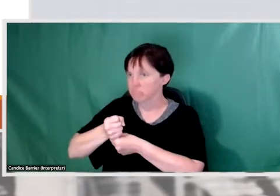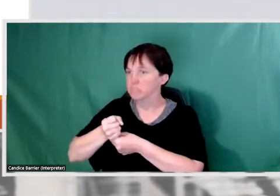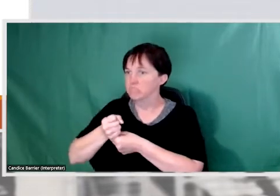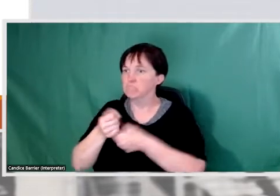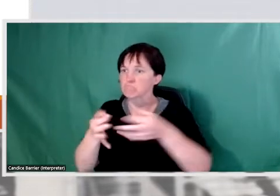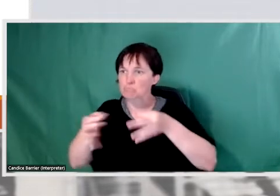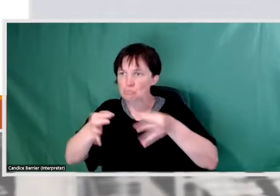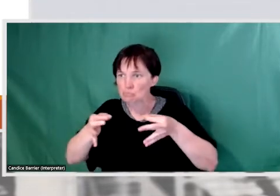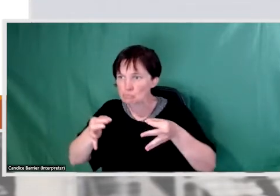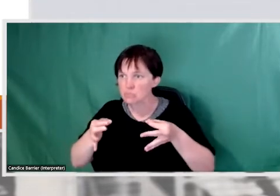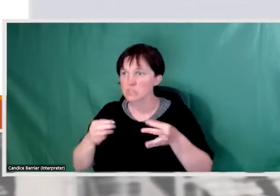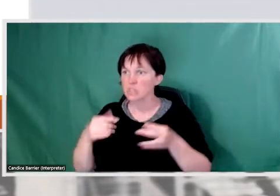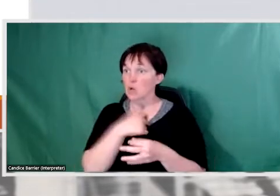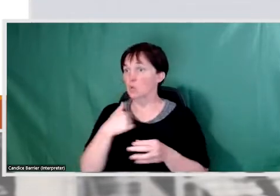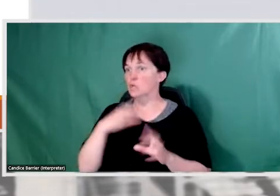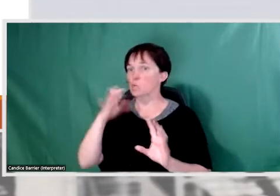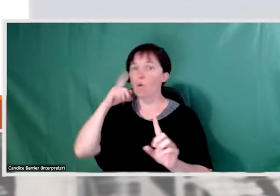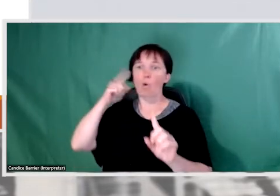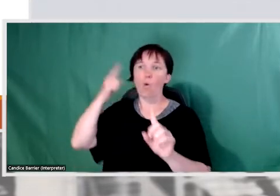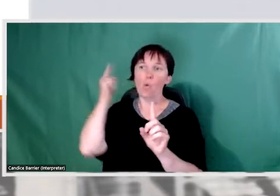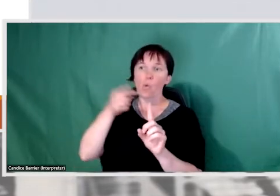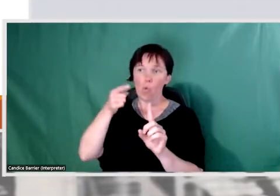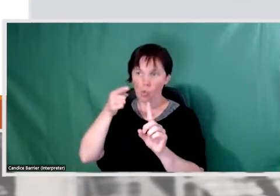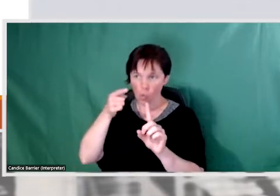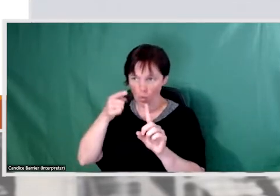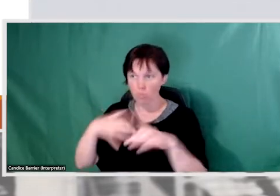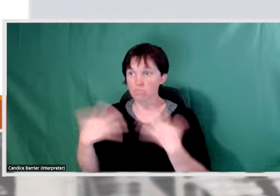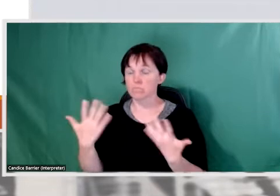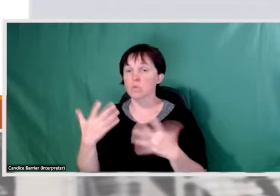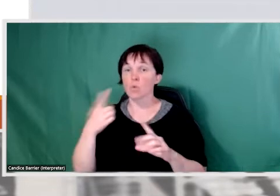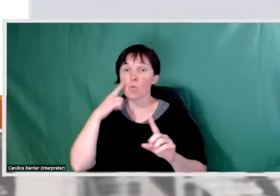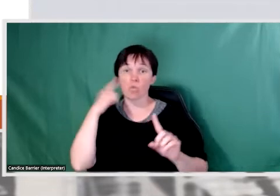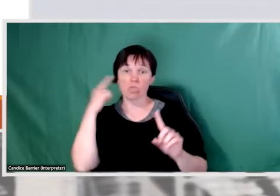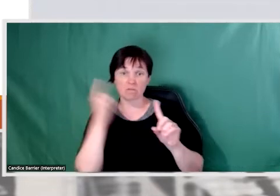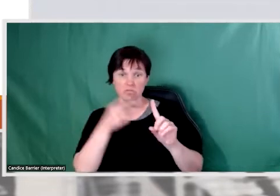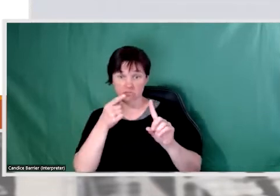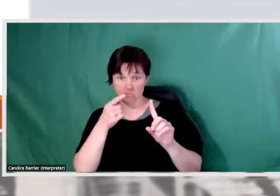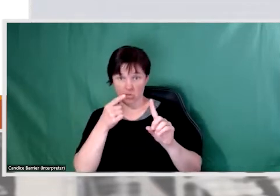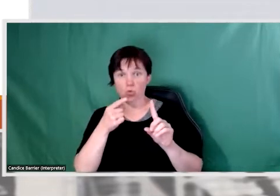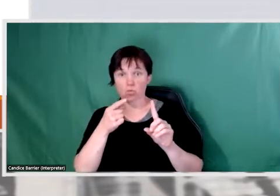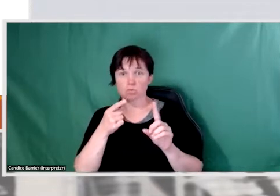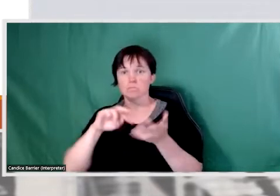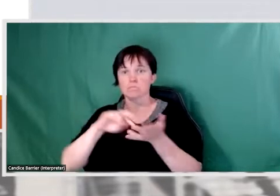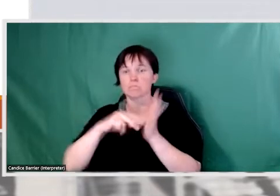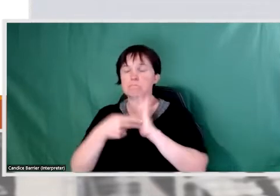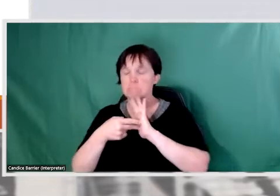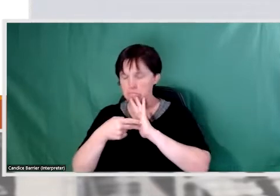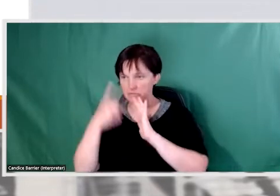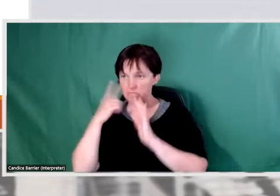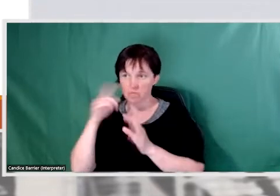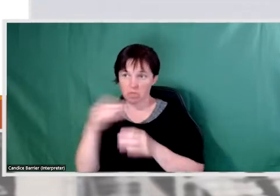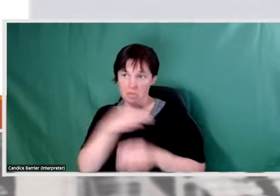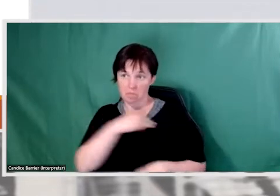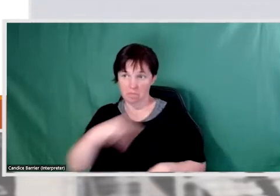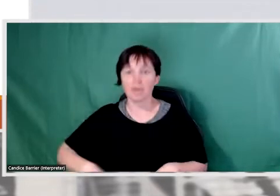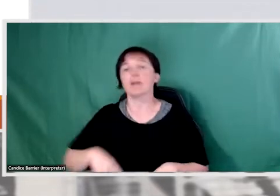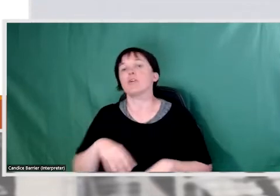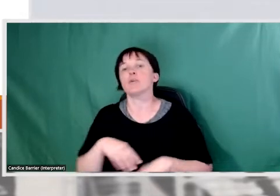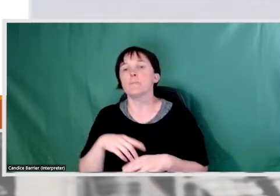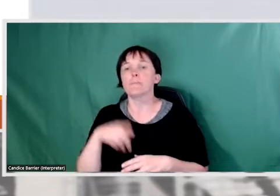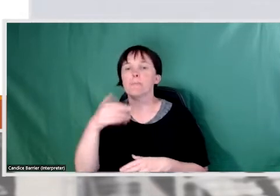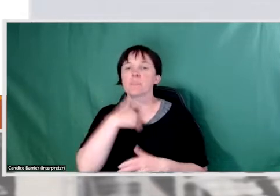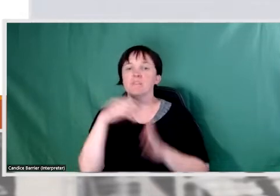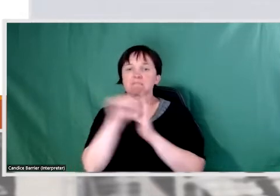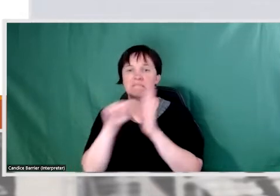Internally, we do a goal alignment. So in addition to those goals and objectives of the mayor, we have kind of what we note as a stage gating process